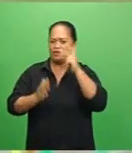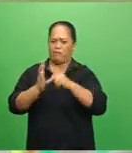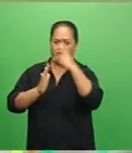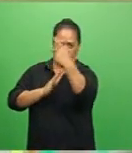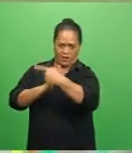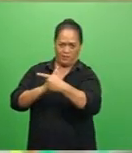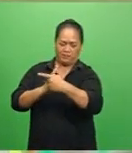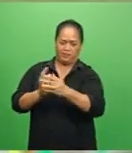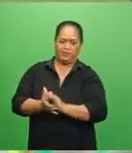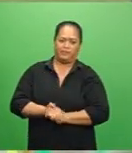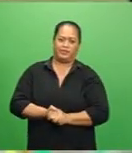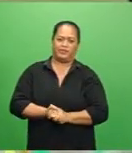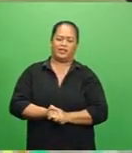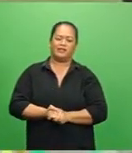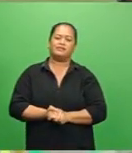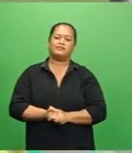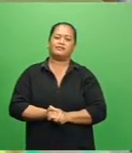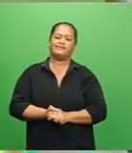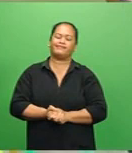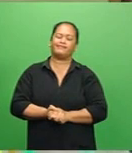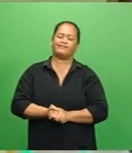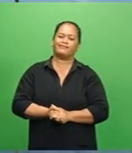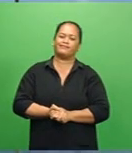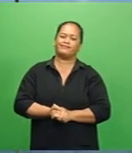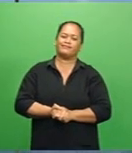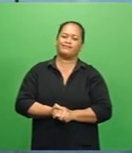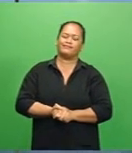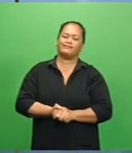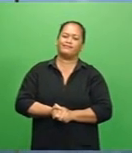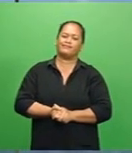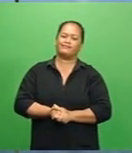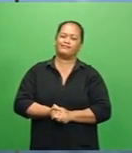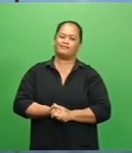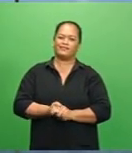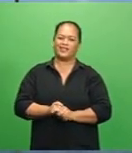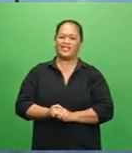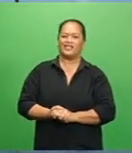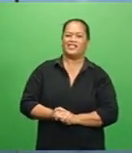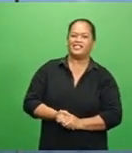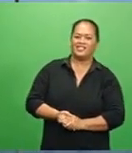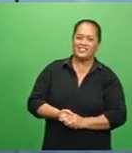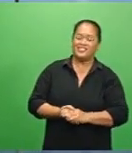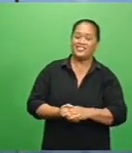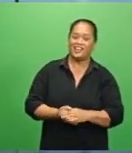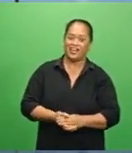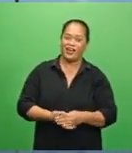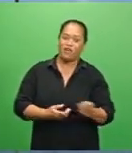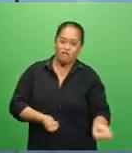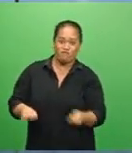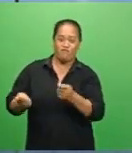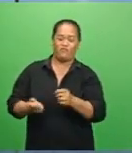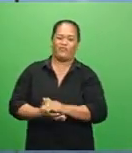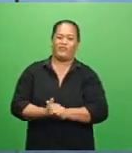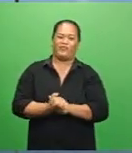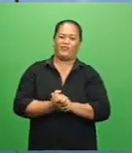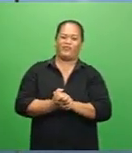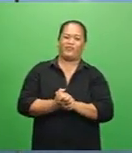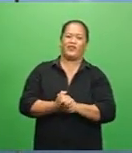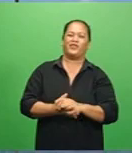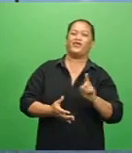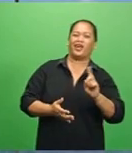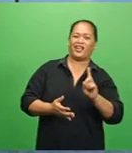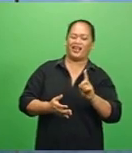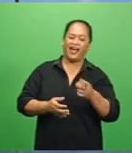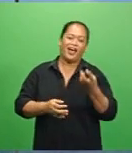unit. Karlini Tavi, FBC Sports. Touch Federation Fiji has begun groundworks for the